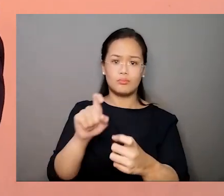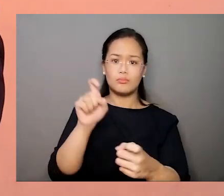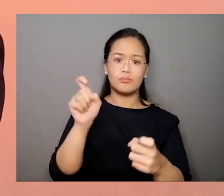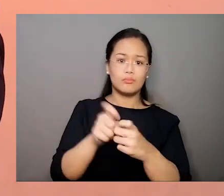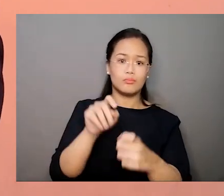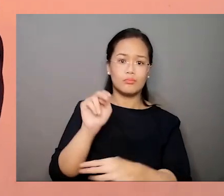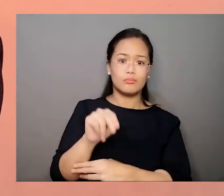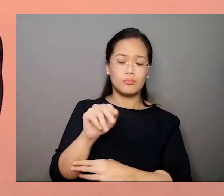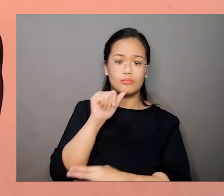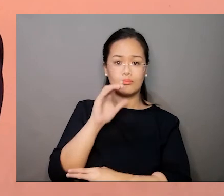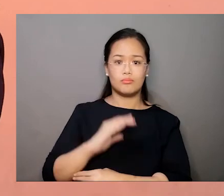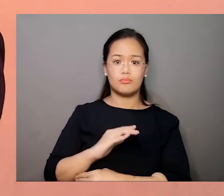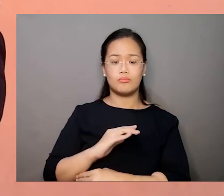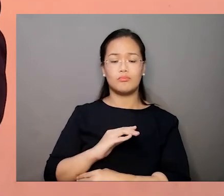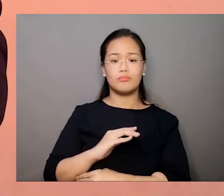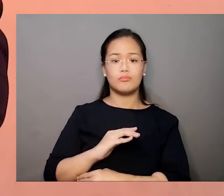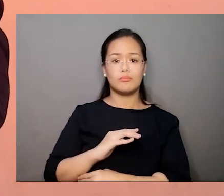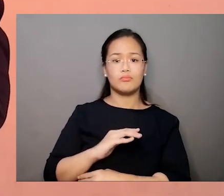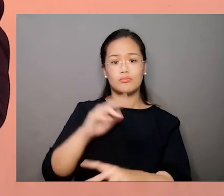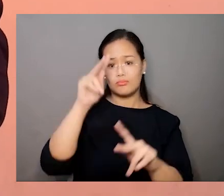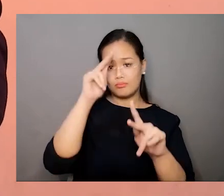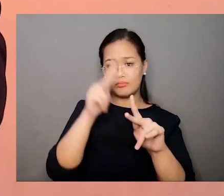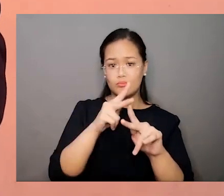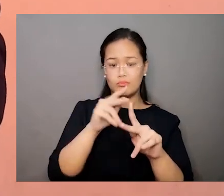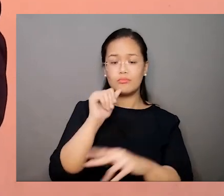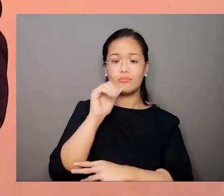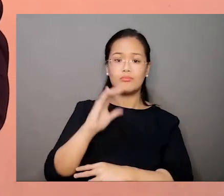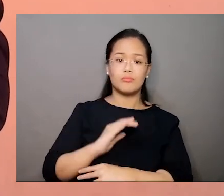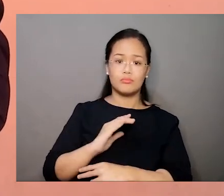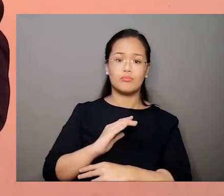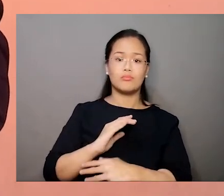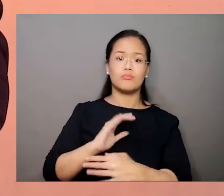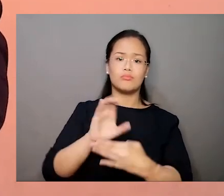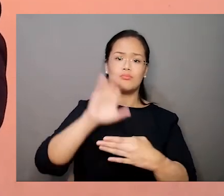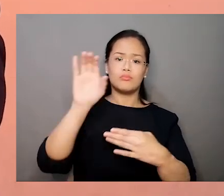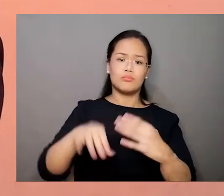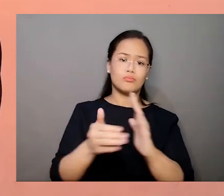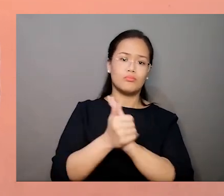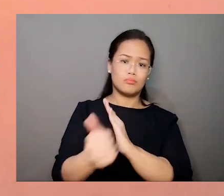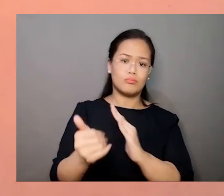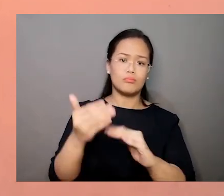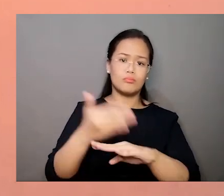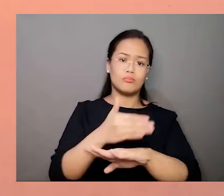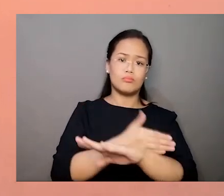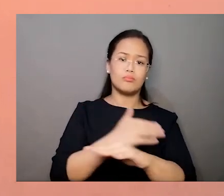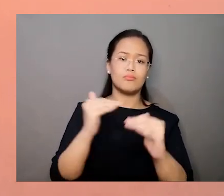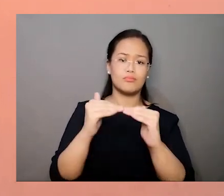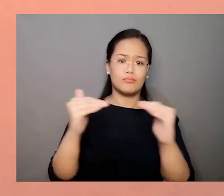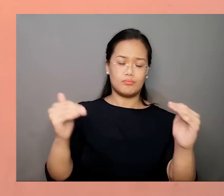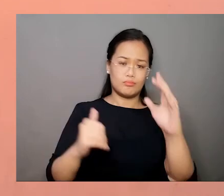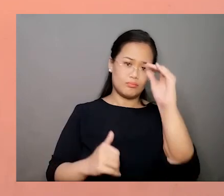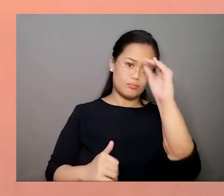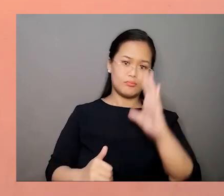women, leading to the full development of their potential on an equal basis with